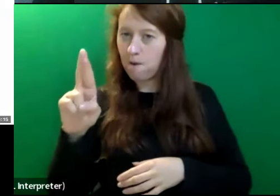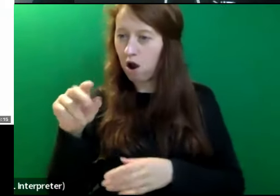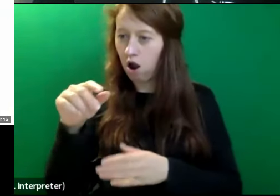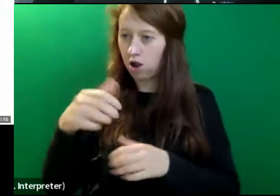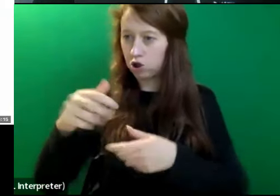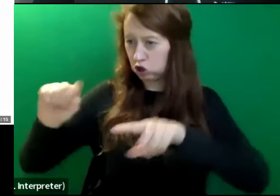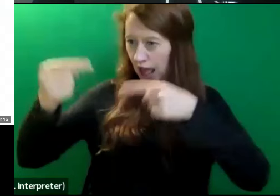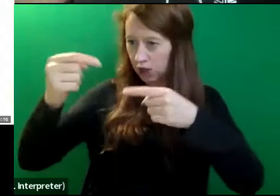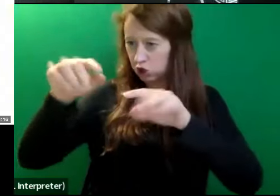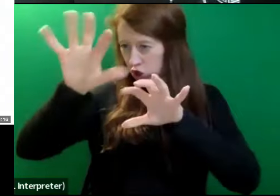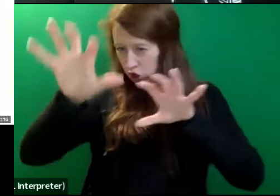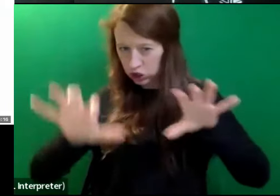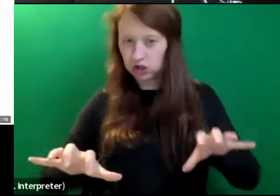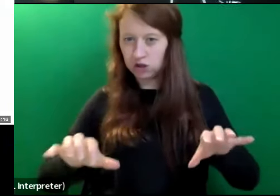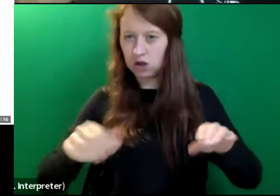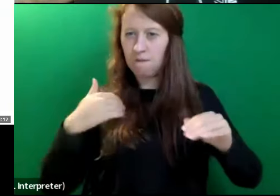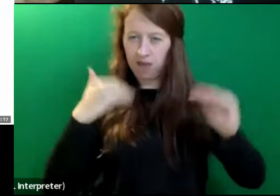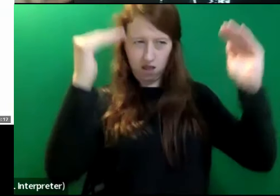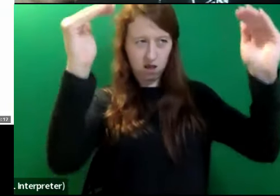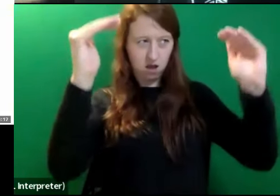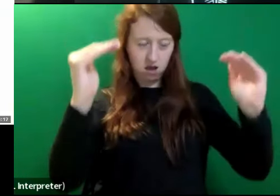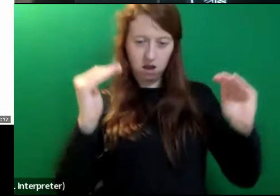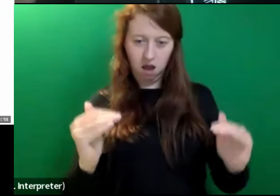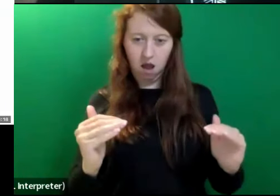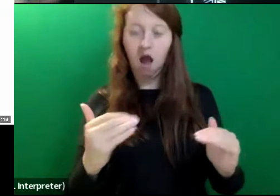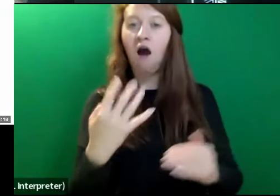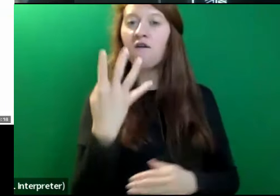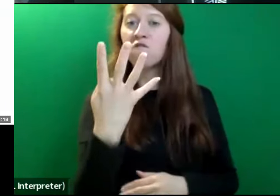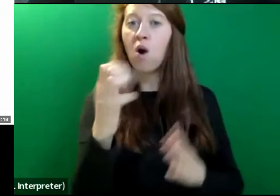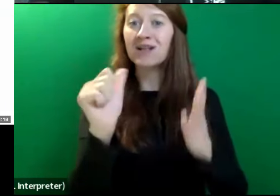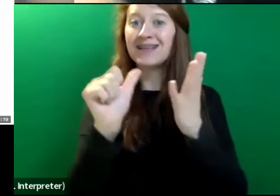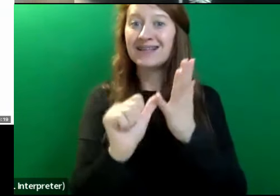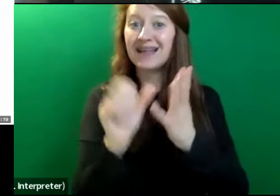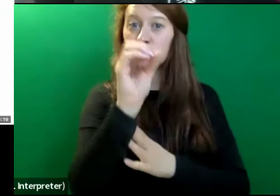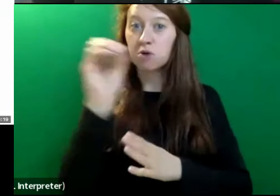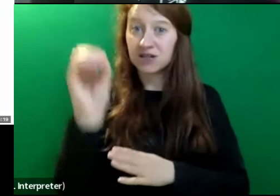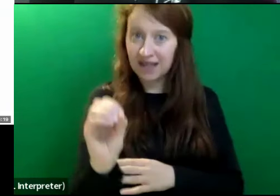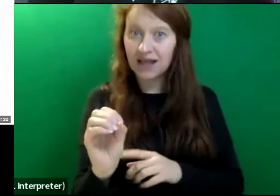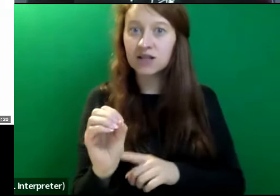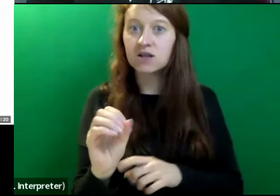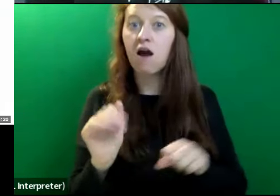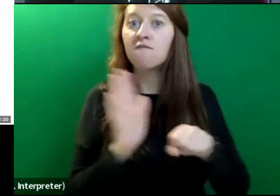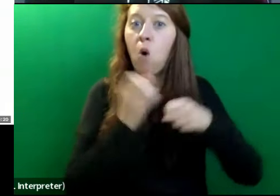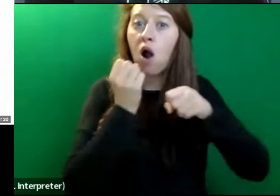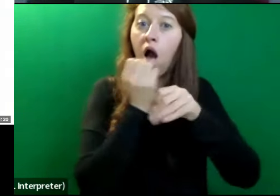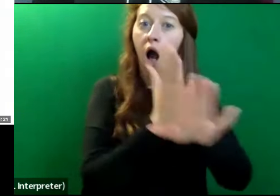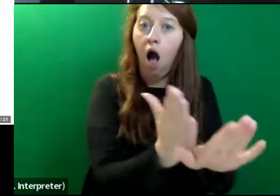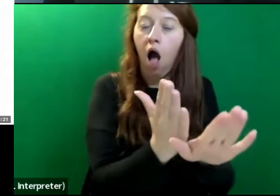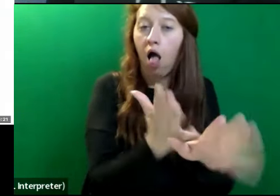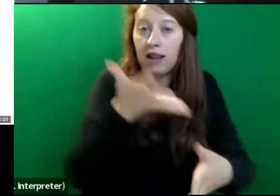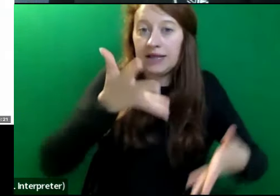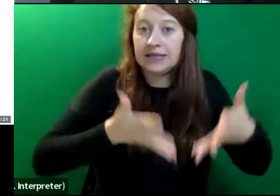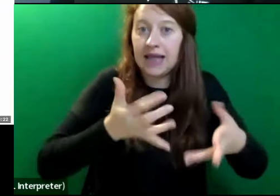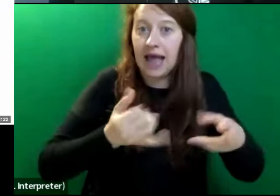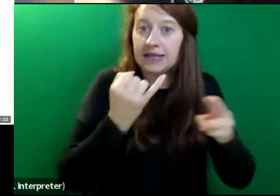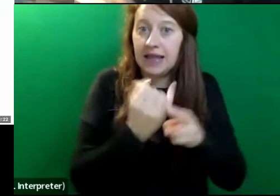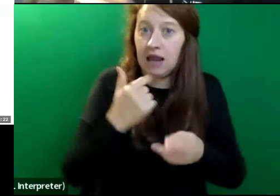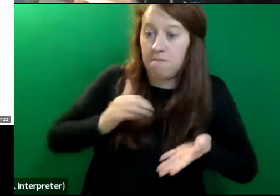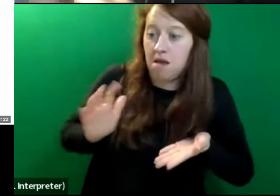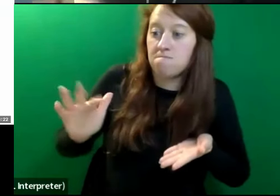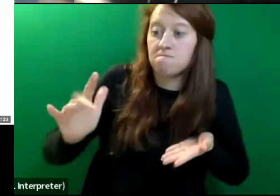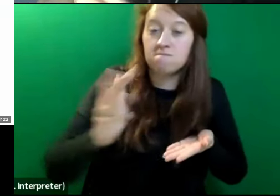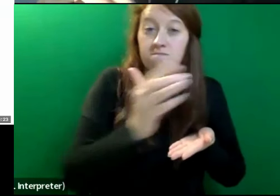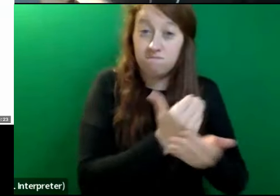that 46% of all of the signs in the data set fall into those challenging categories. And that's